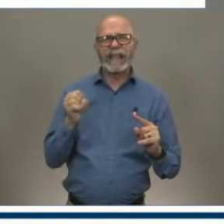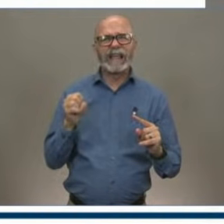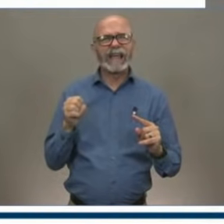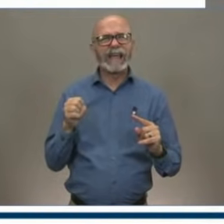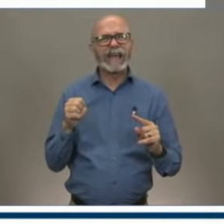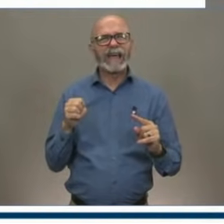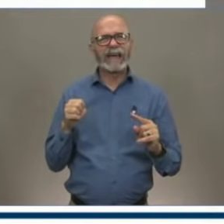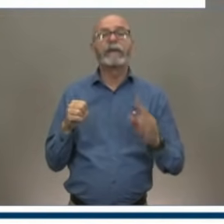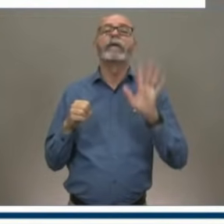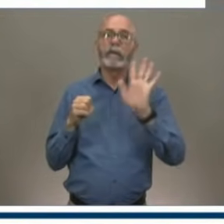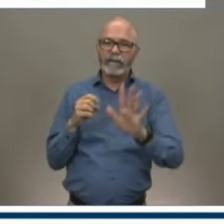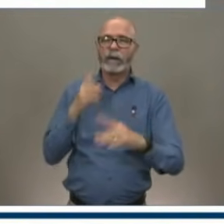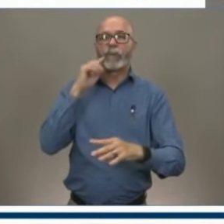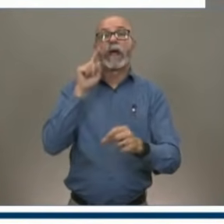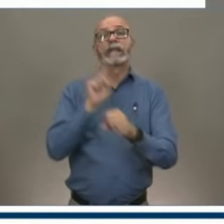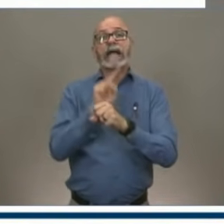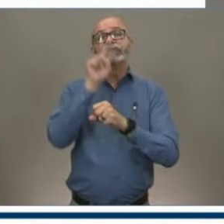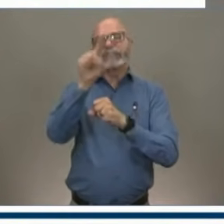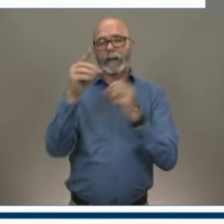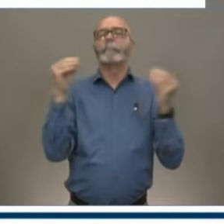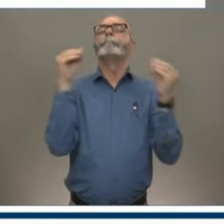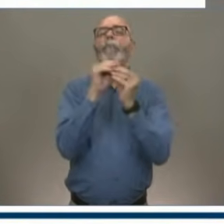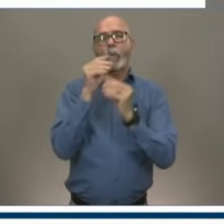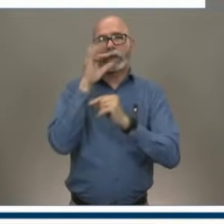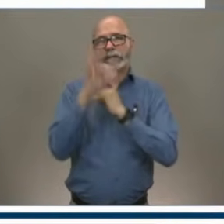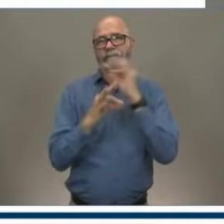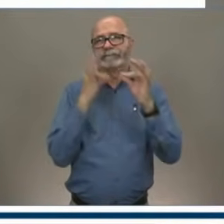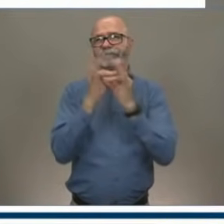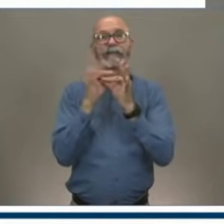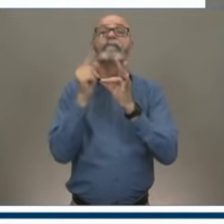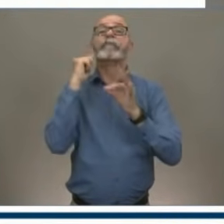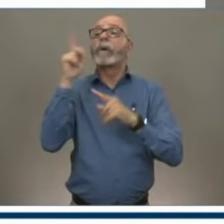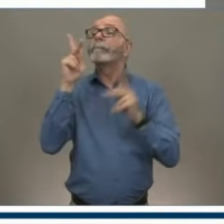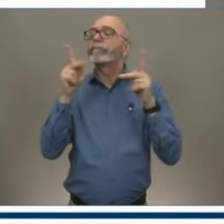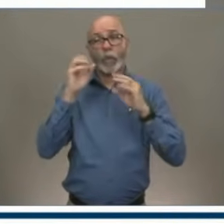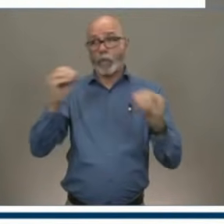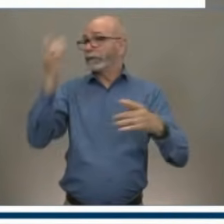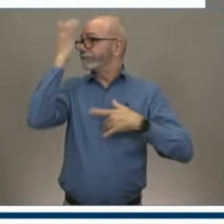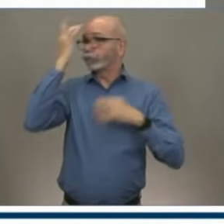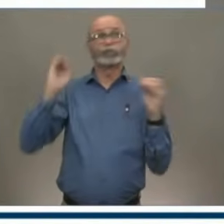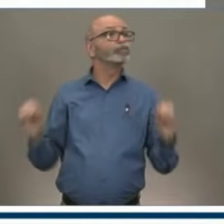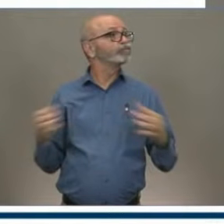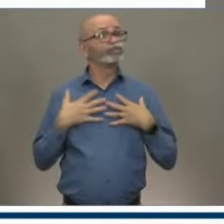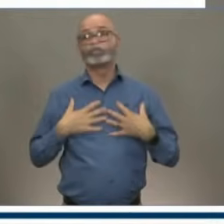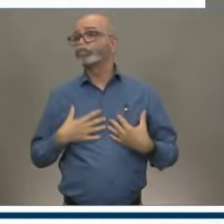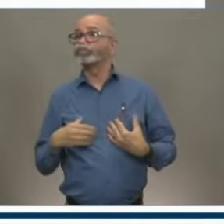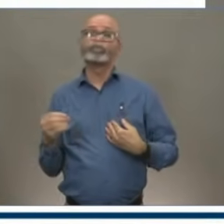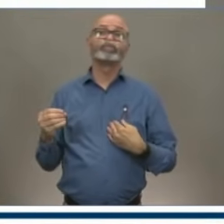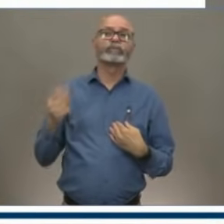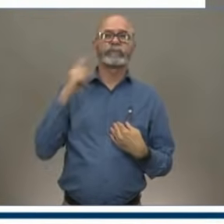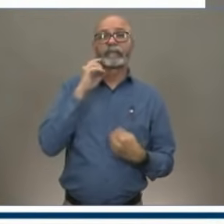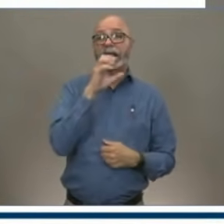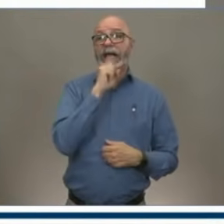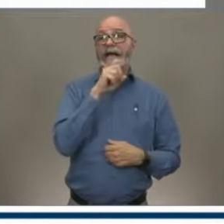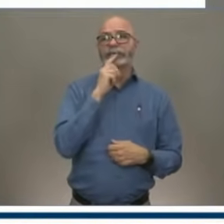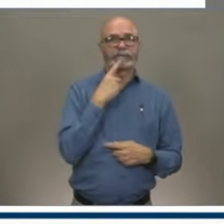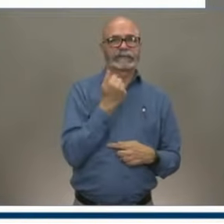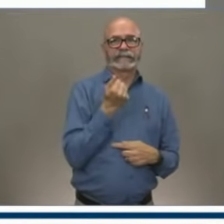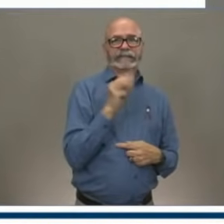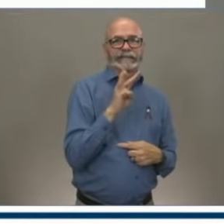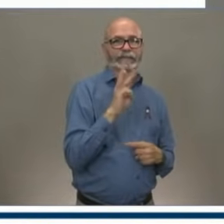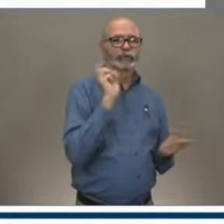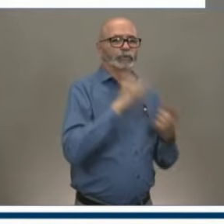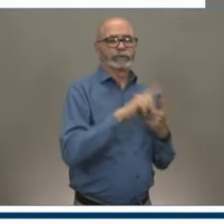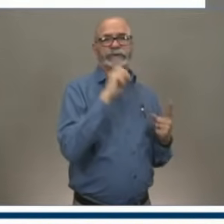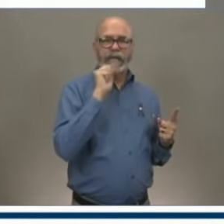testing across the province. We especially want to see people who are 16 to 35 years old, who do